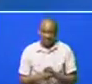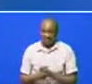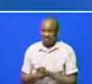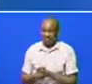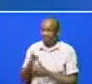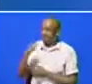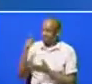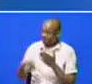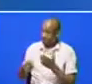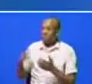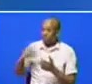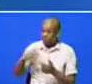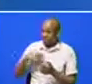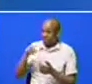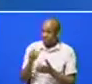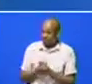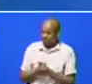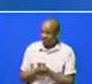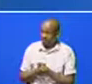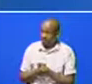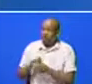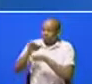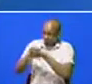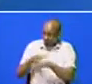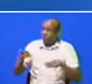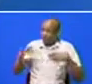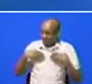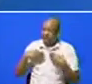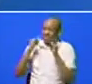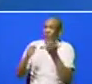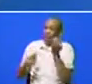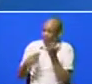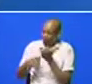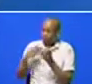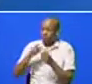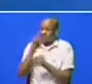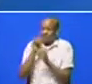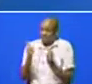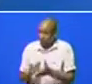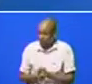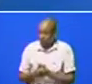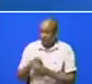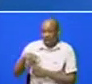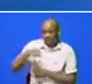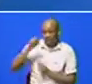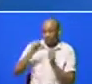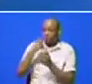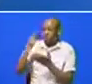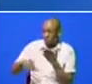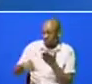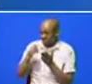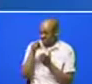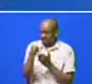says that people are slow to accept new technology because it hasn't been tried and tested. So can we say that in